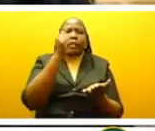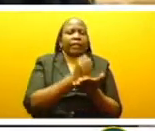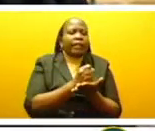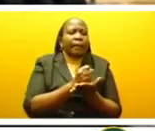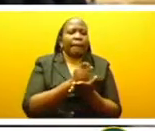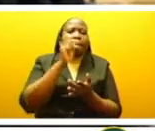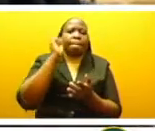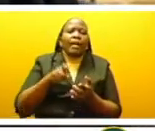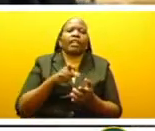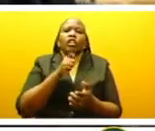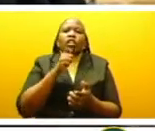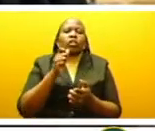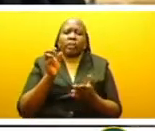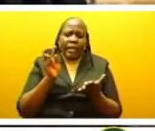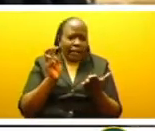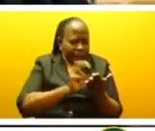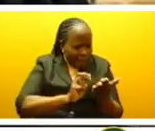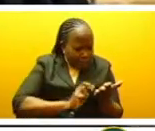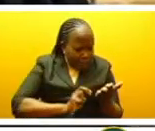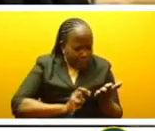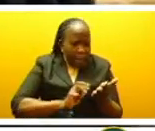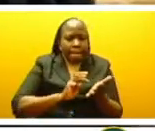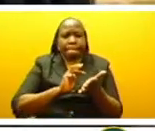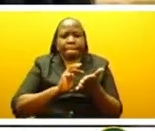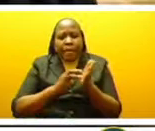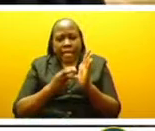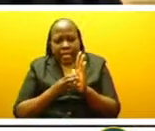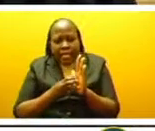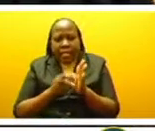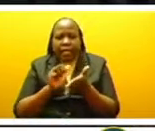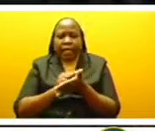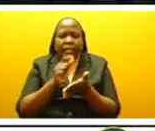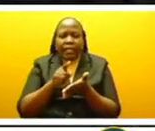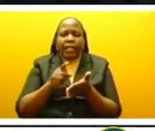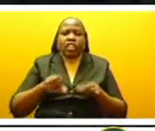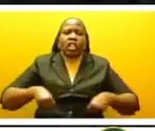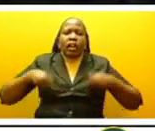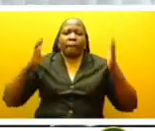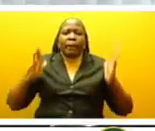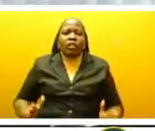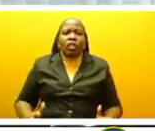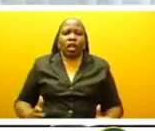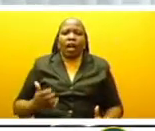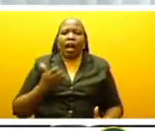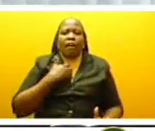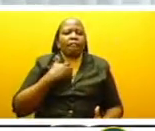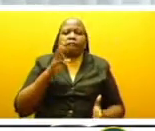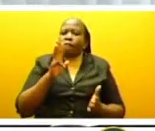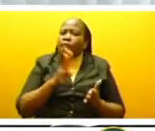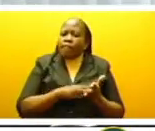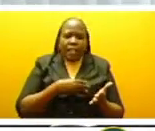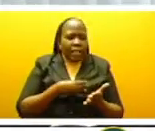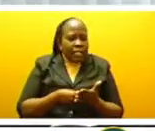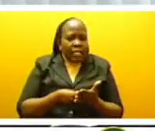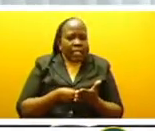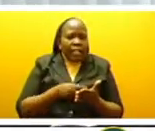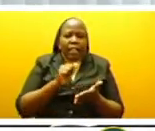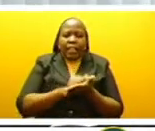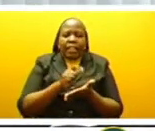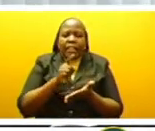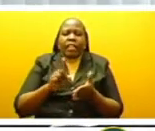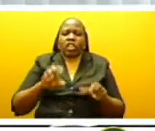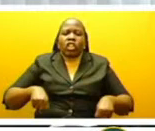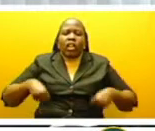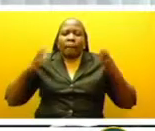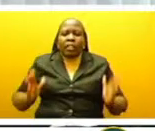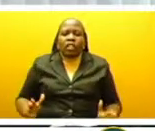read to mean that the chairperson had gone rogue, that the chairperson had taken upon himself